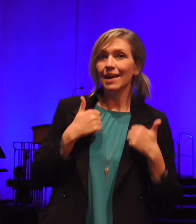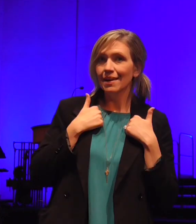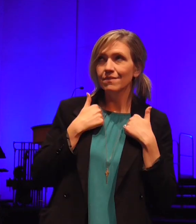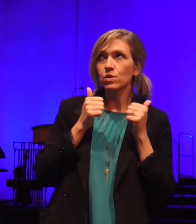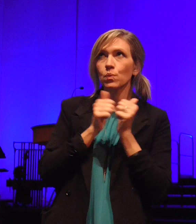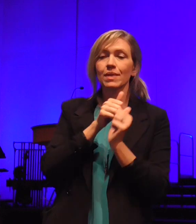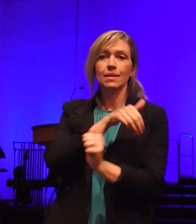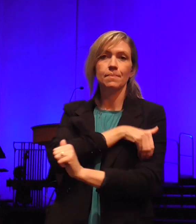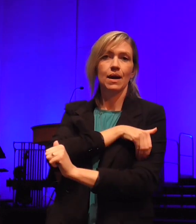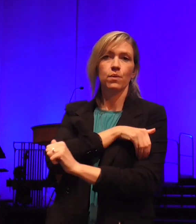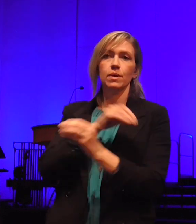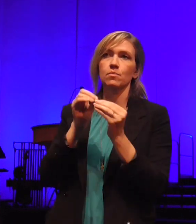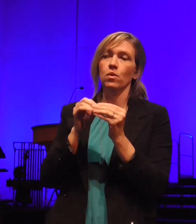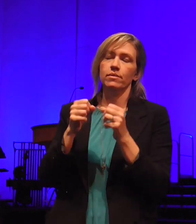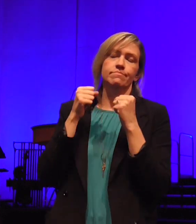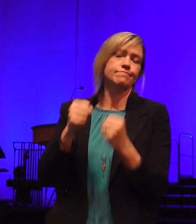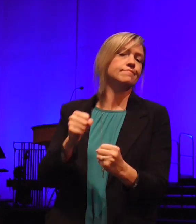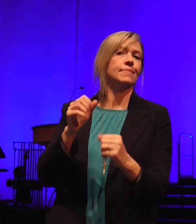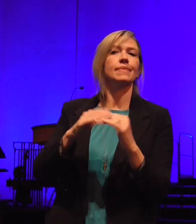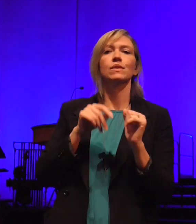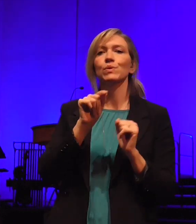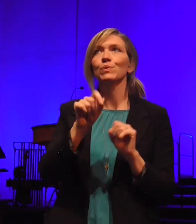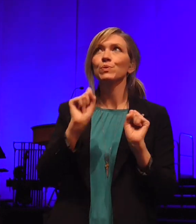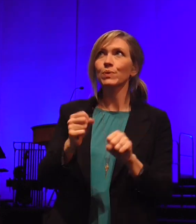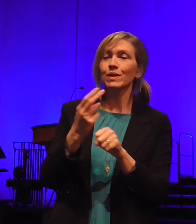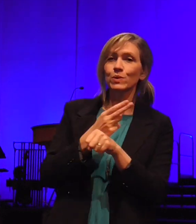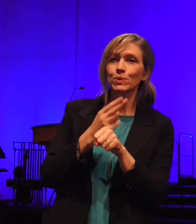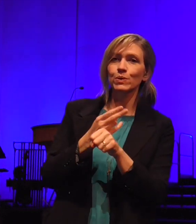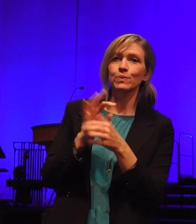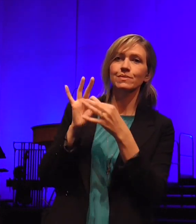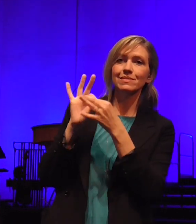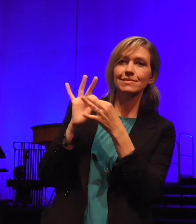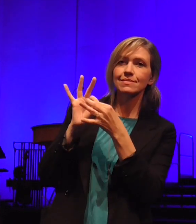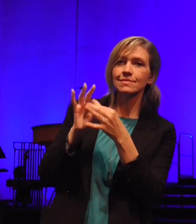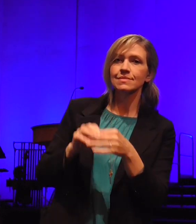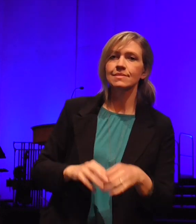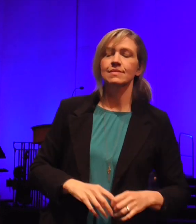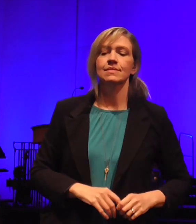this power greater than you are that you can use.